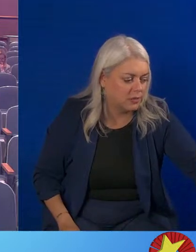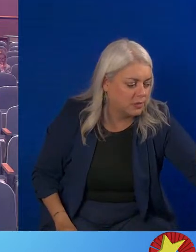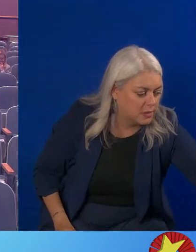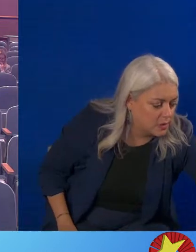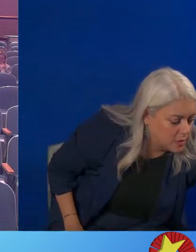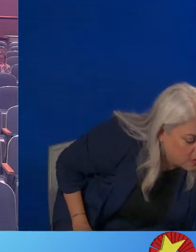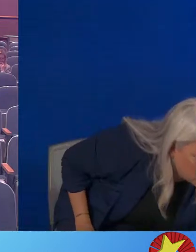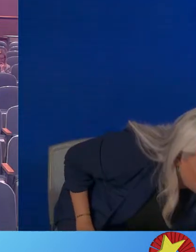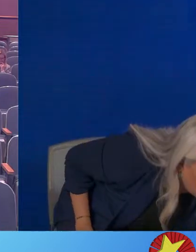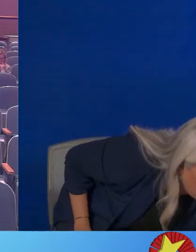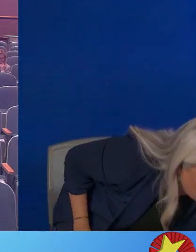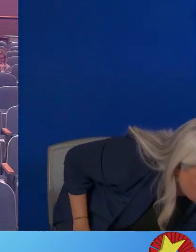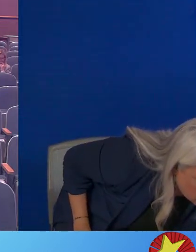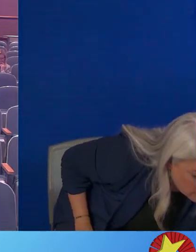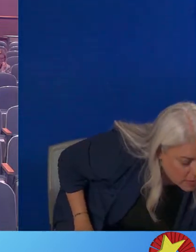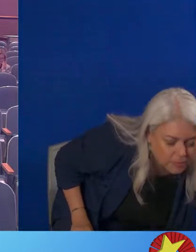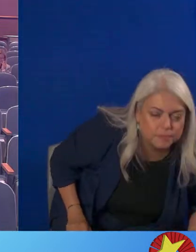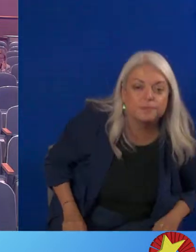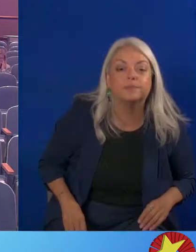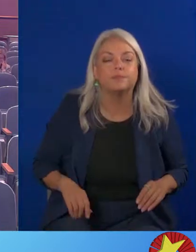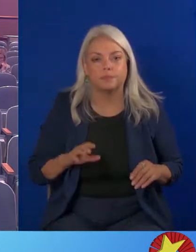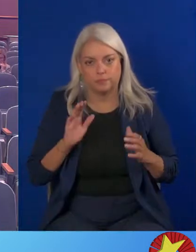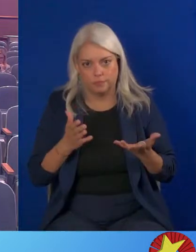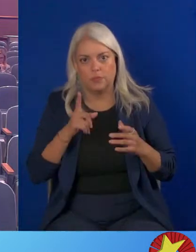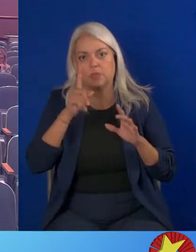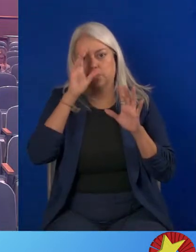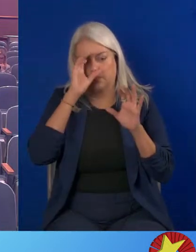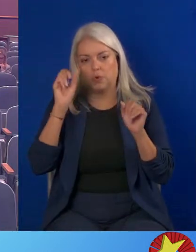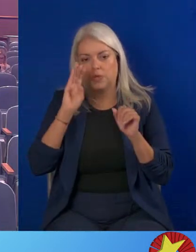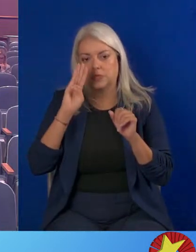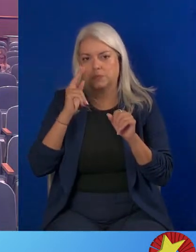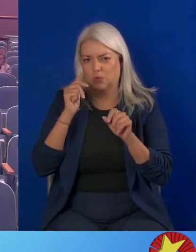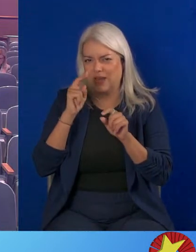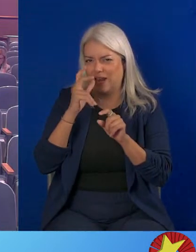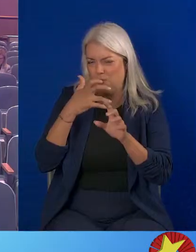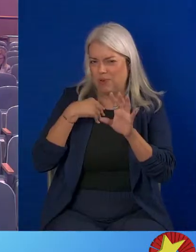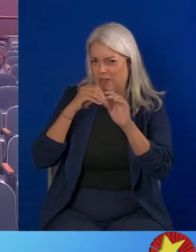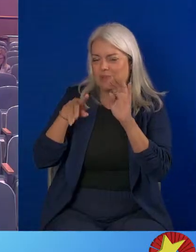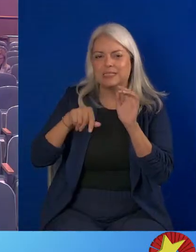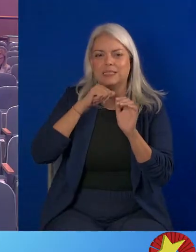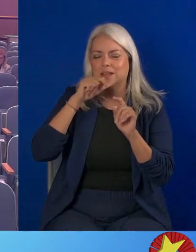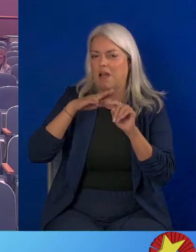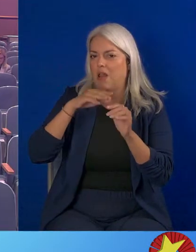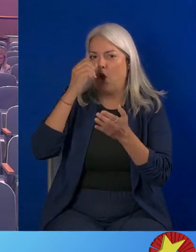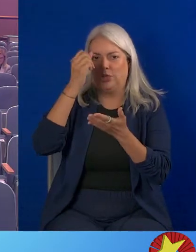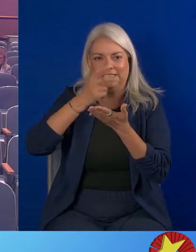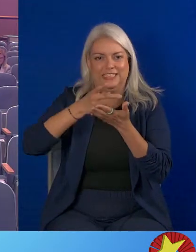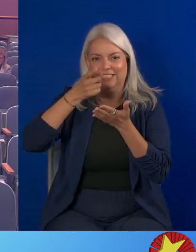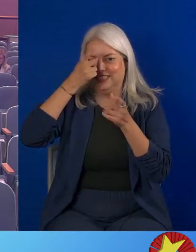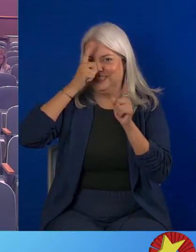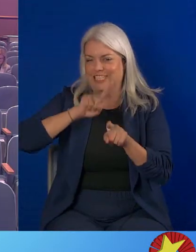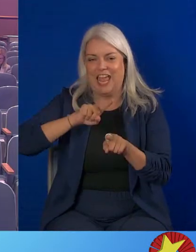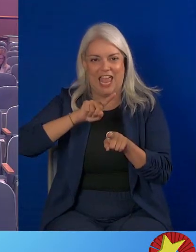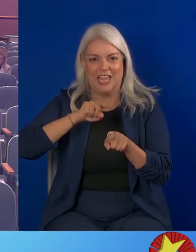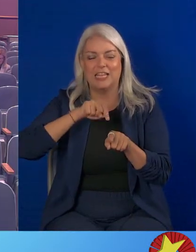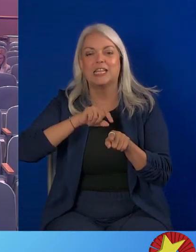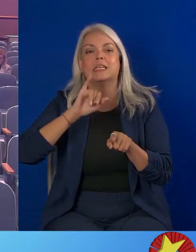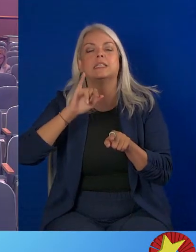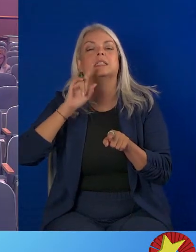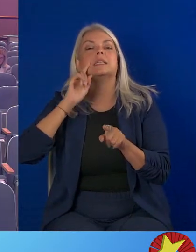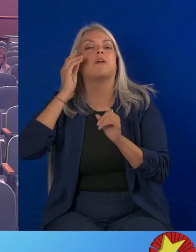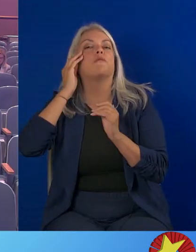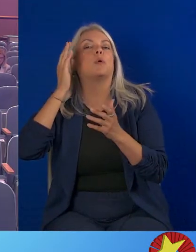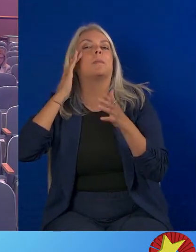So actually, President Buchanan, this is not on the consent agenda. Oh, I'm so sorry. It's not on the consent agenda. It's an information